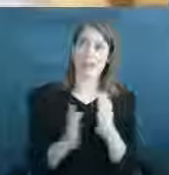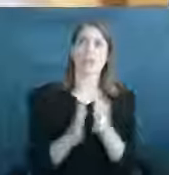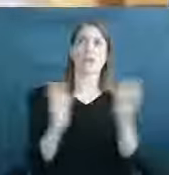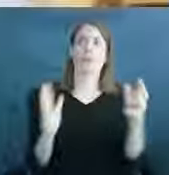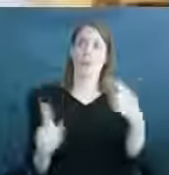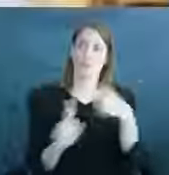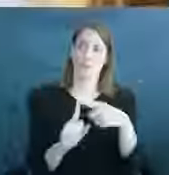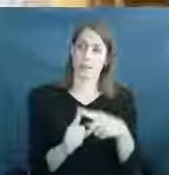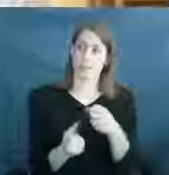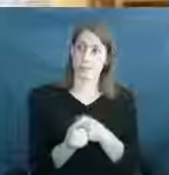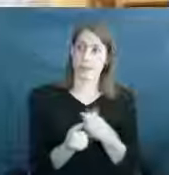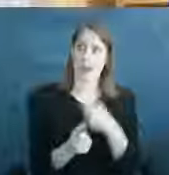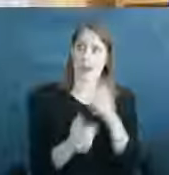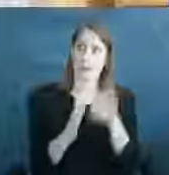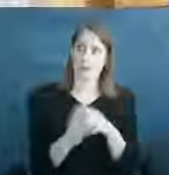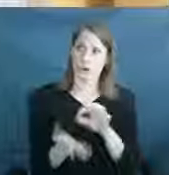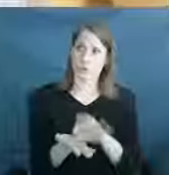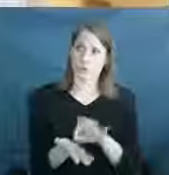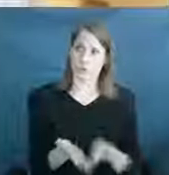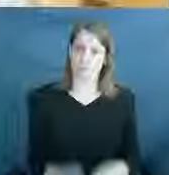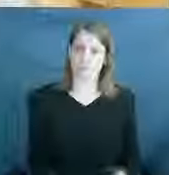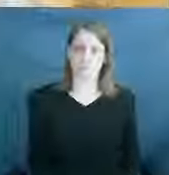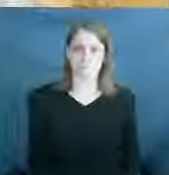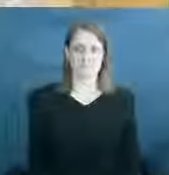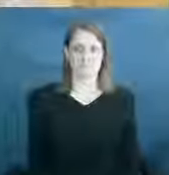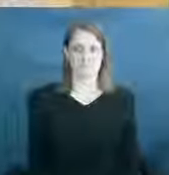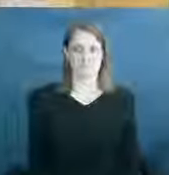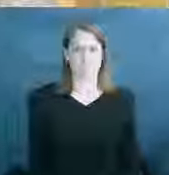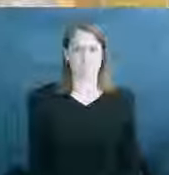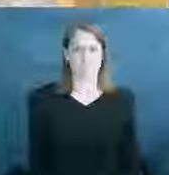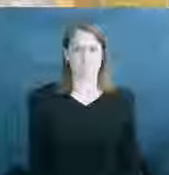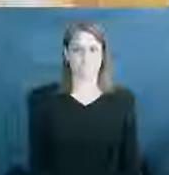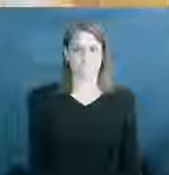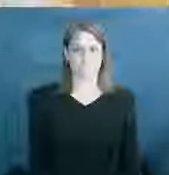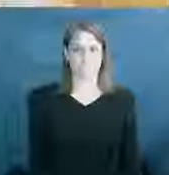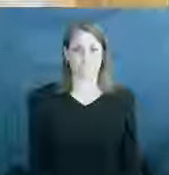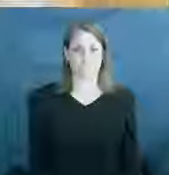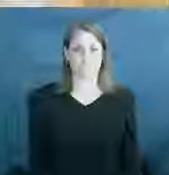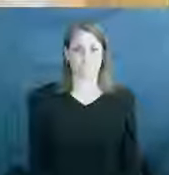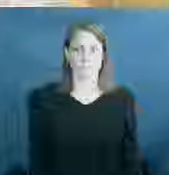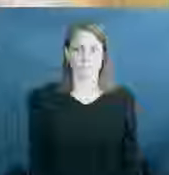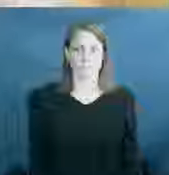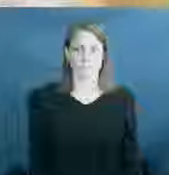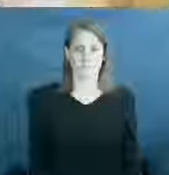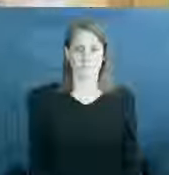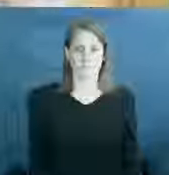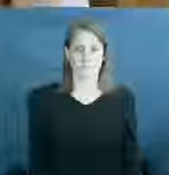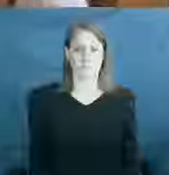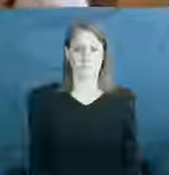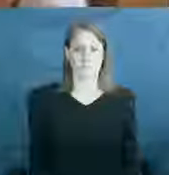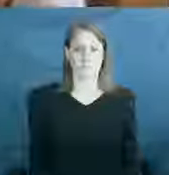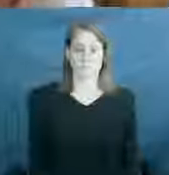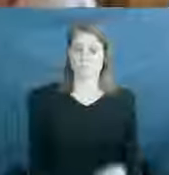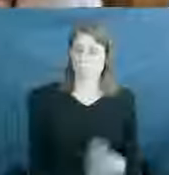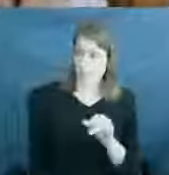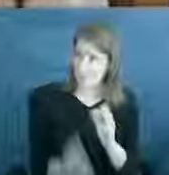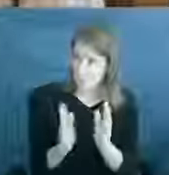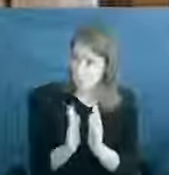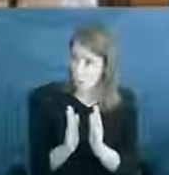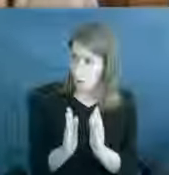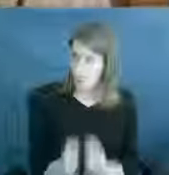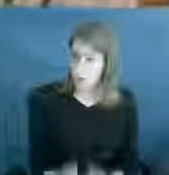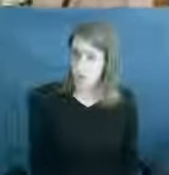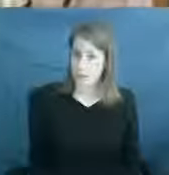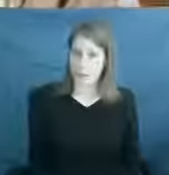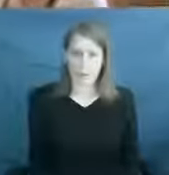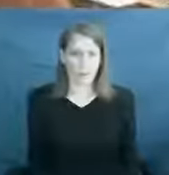Don't forget, what we're after is clarity of instruction and that huge amount of reinforcement. I'm going to start counting. Thank you, sir. Jimmy, it's